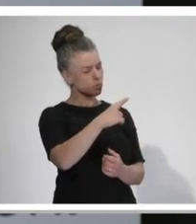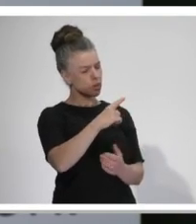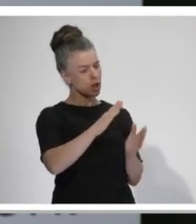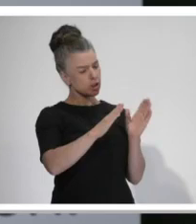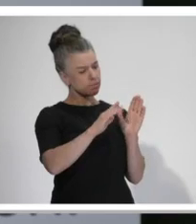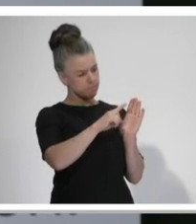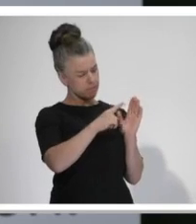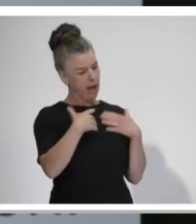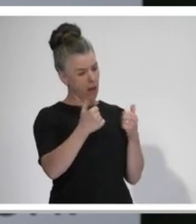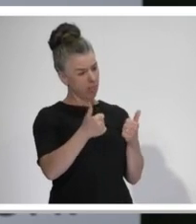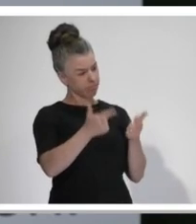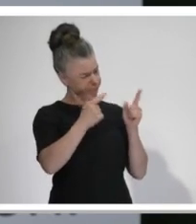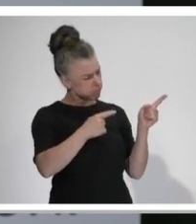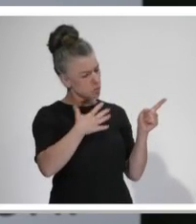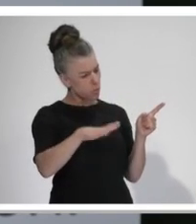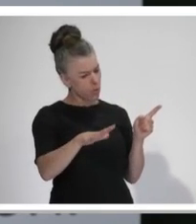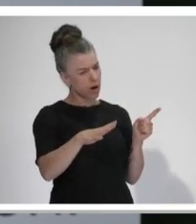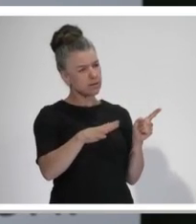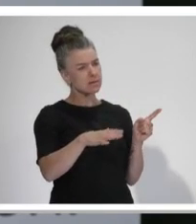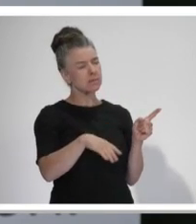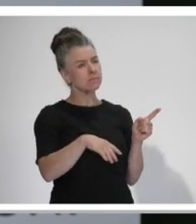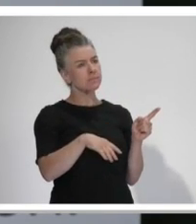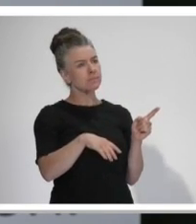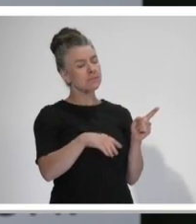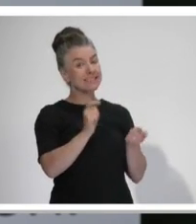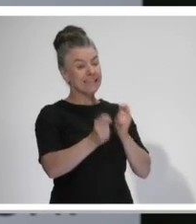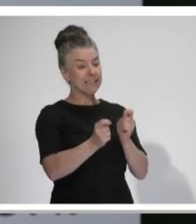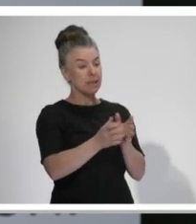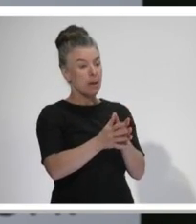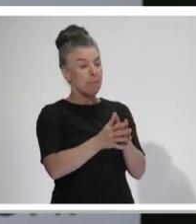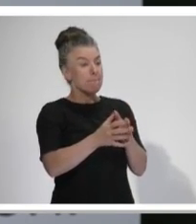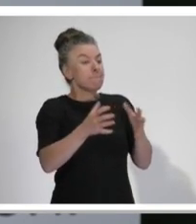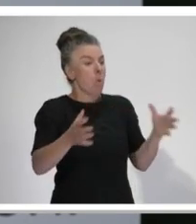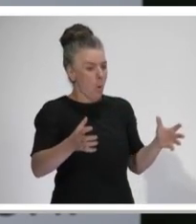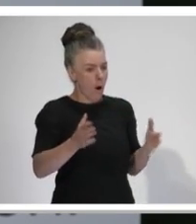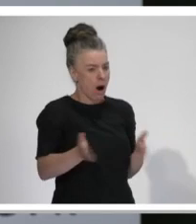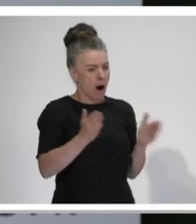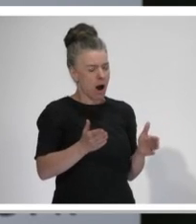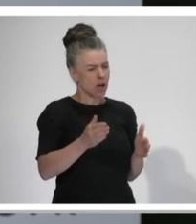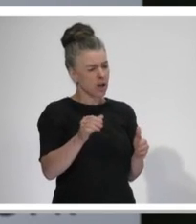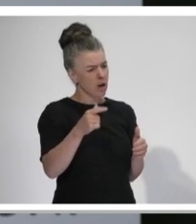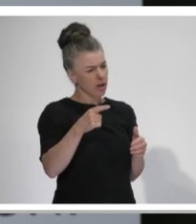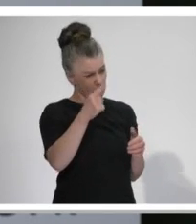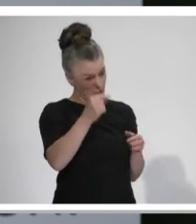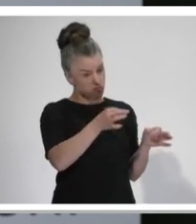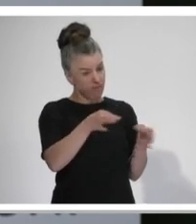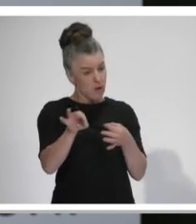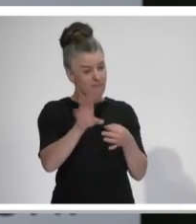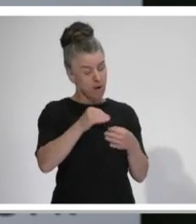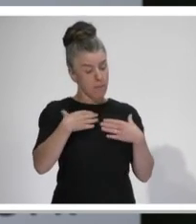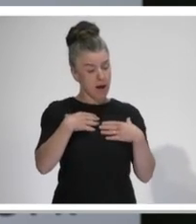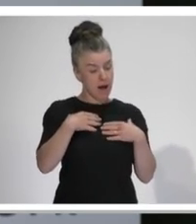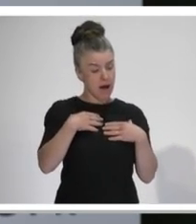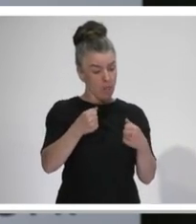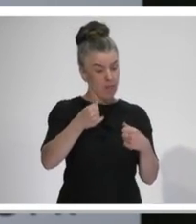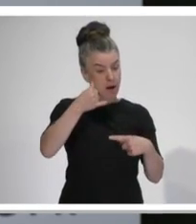McElnay. Why not then remove the requirement to have a referral from Helpline or a GP to get a test? Well, we will be looking at how